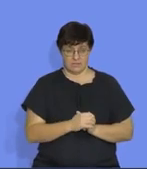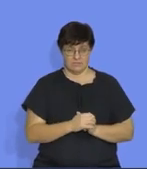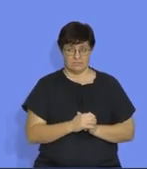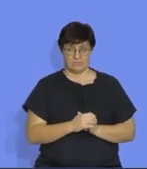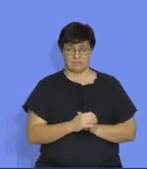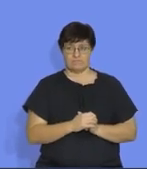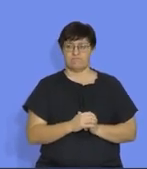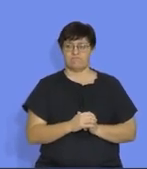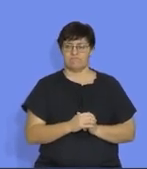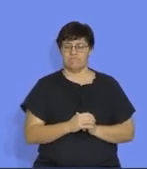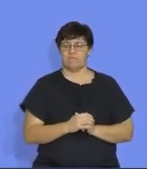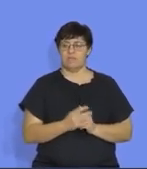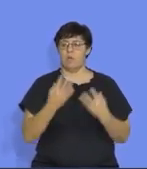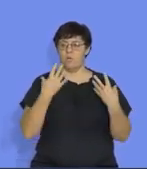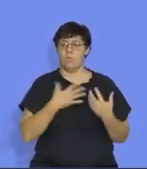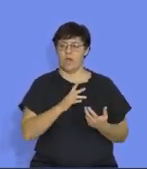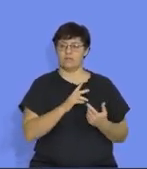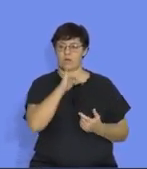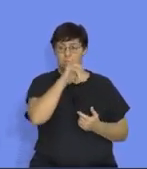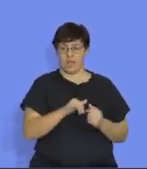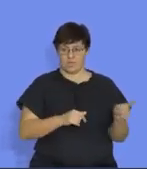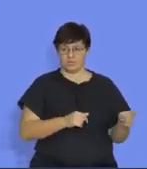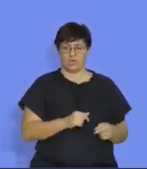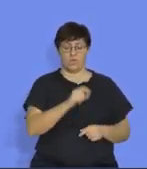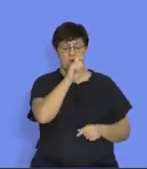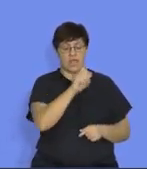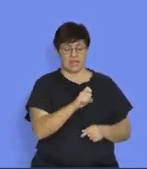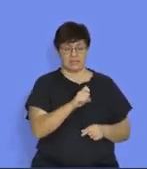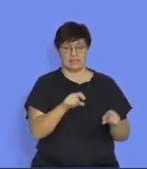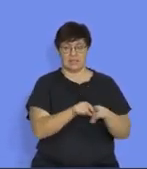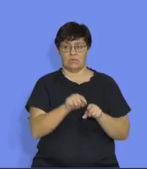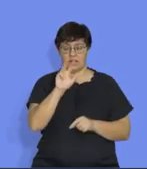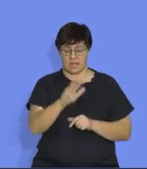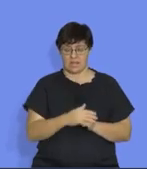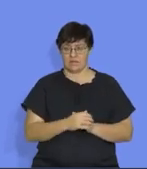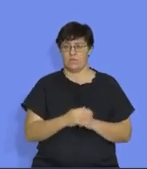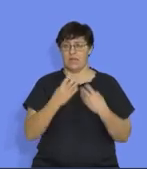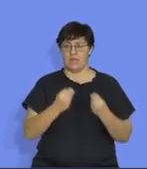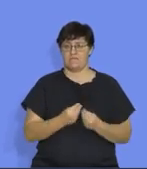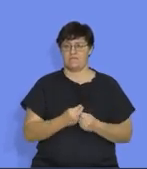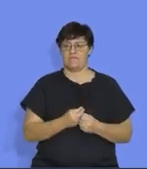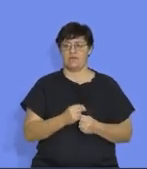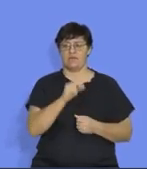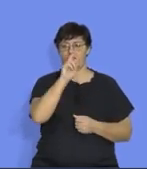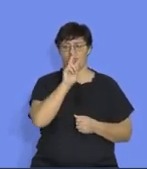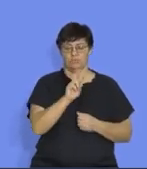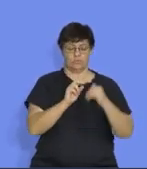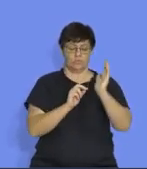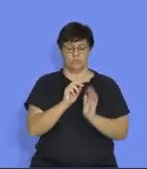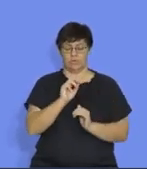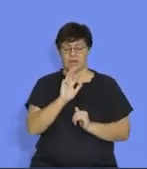find the corresponding y values. So when x is equal to 9, I'm going to have 2 times